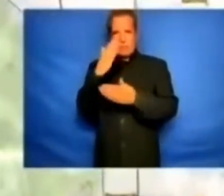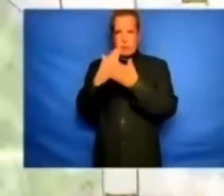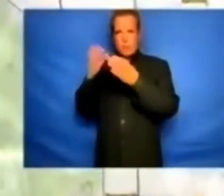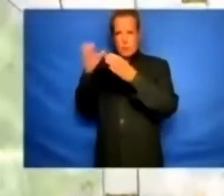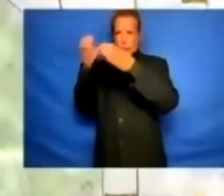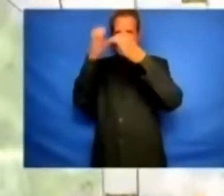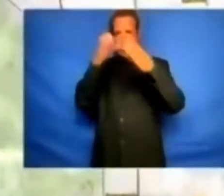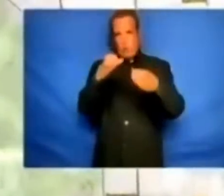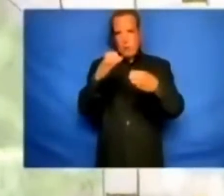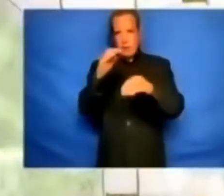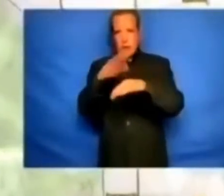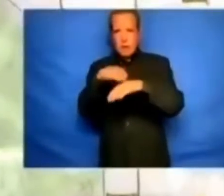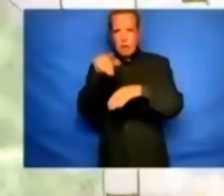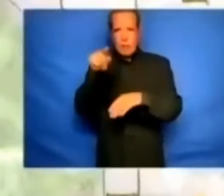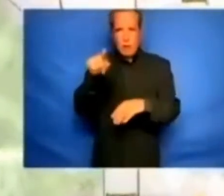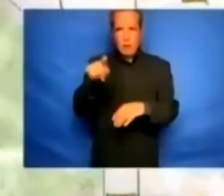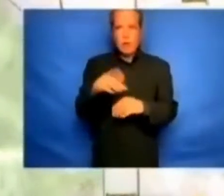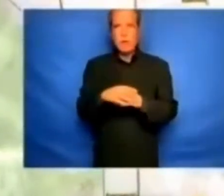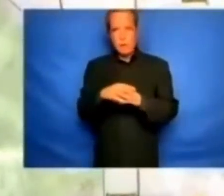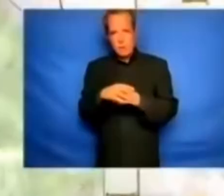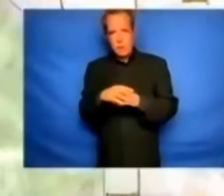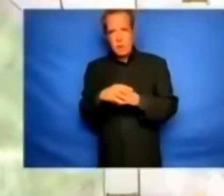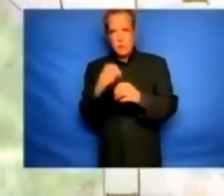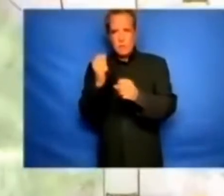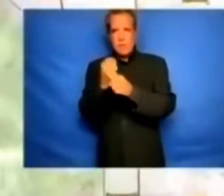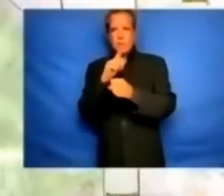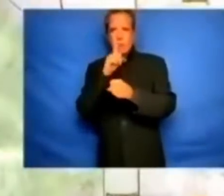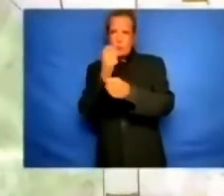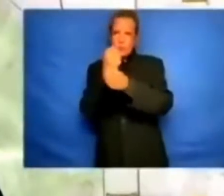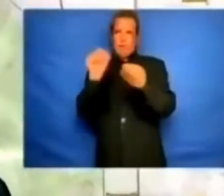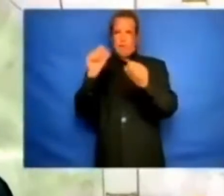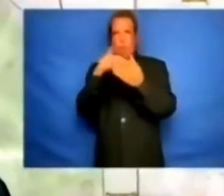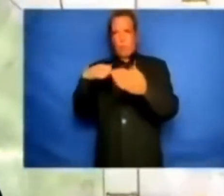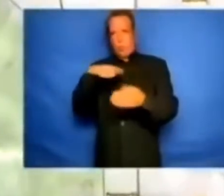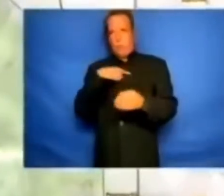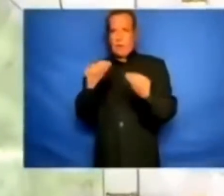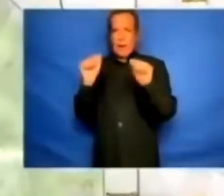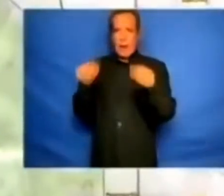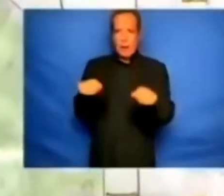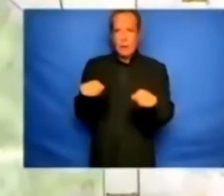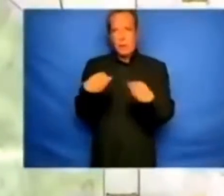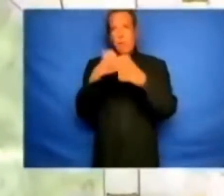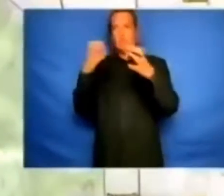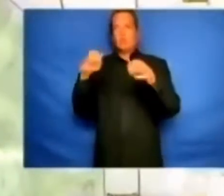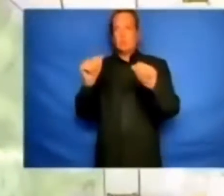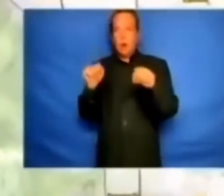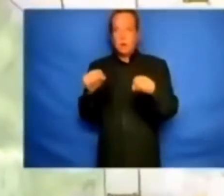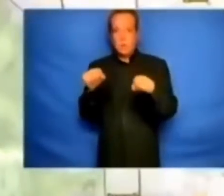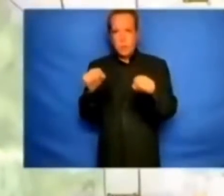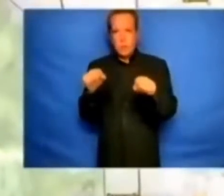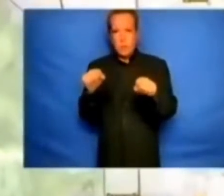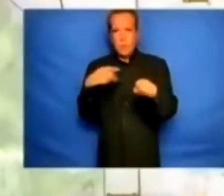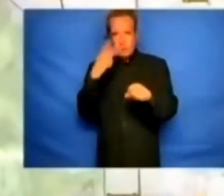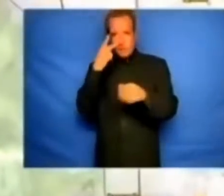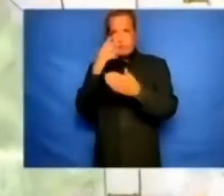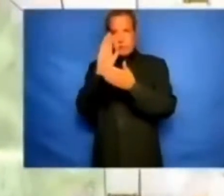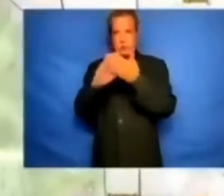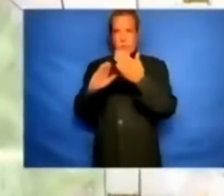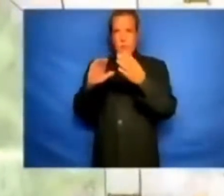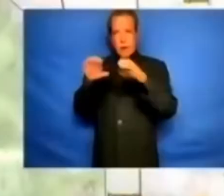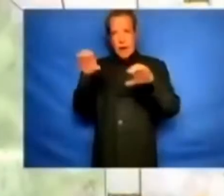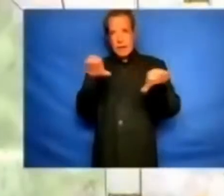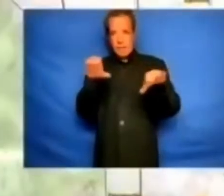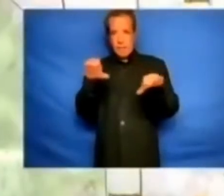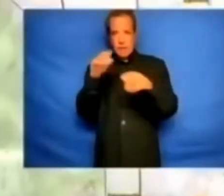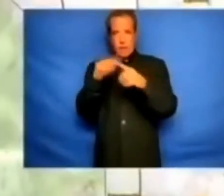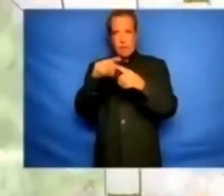line production and really secure everything that we can in here as fast as possible. We have seen some activity in the Strawberry Creek area. There is a